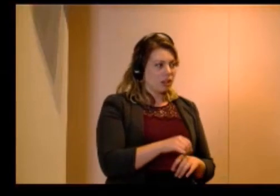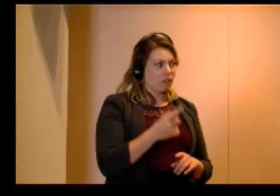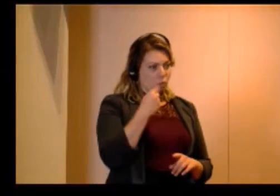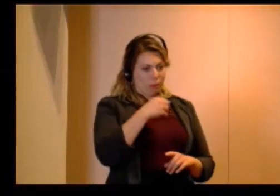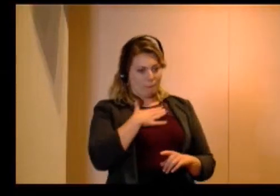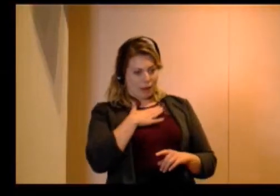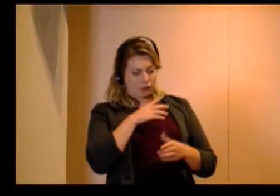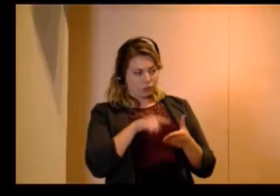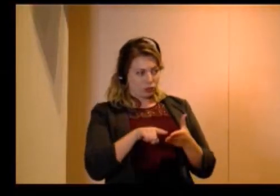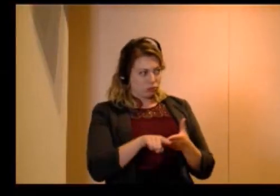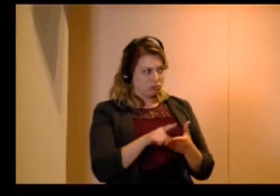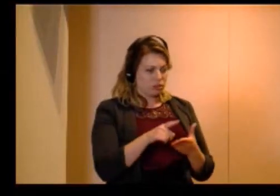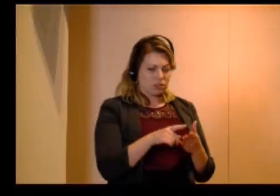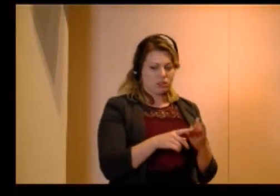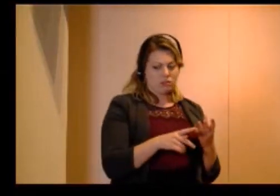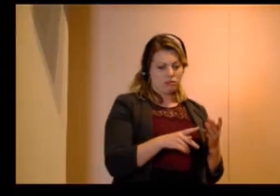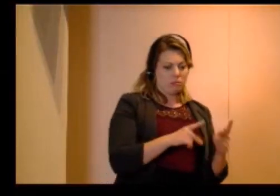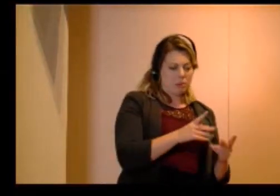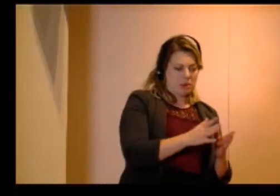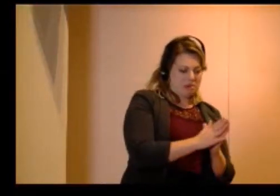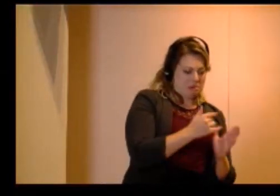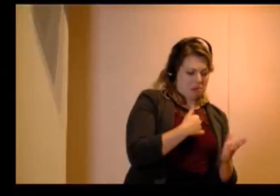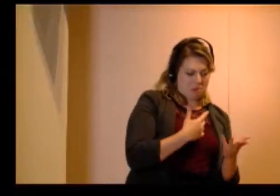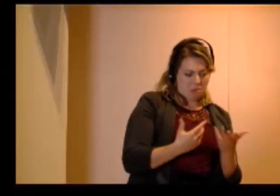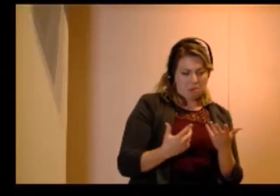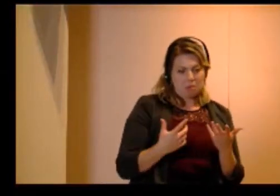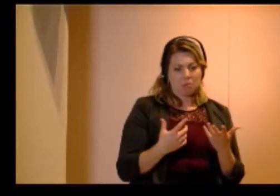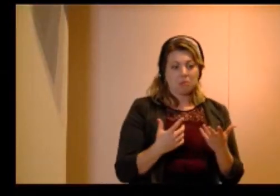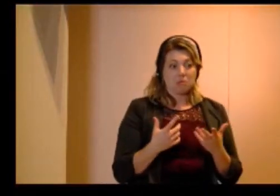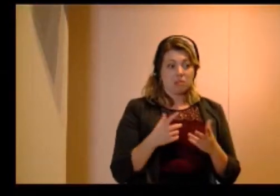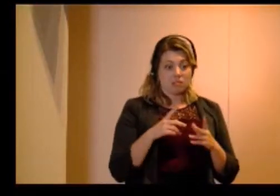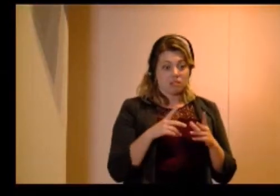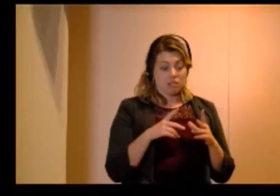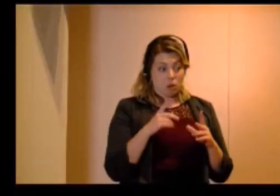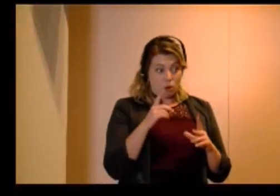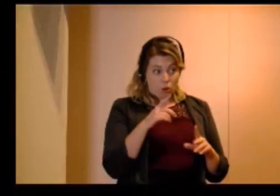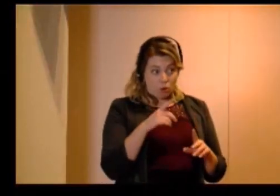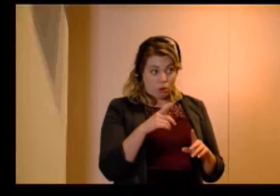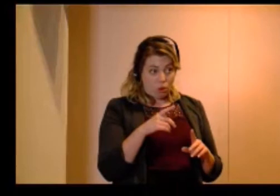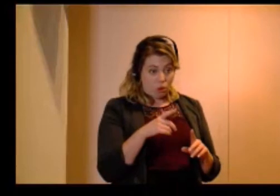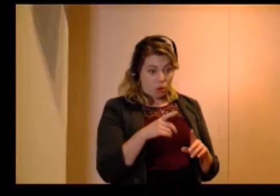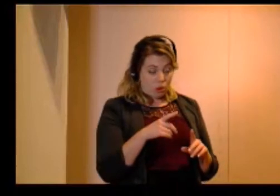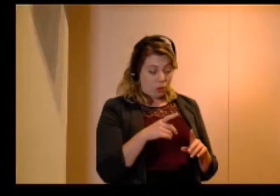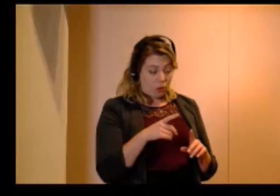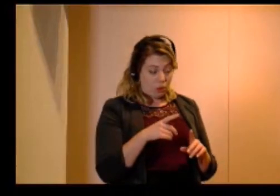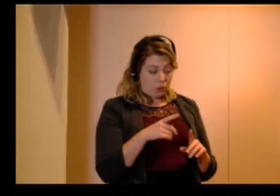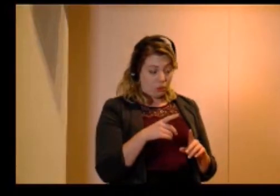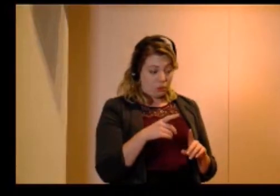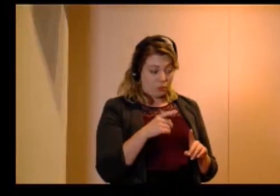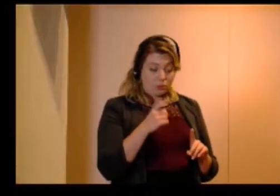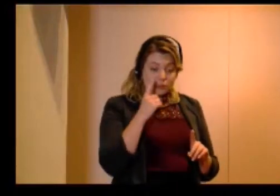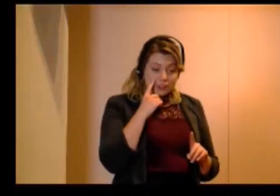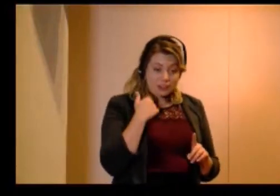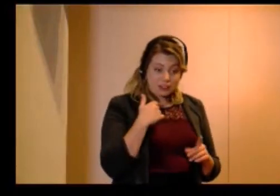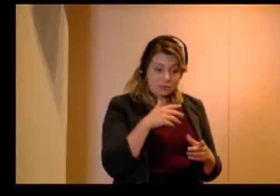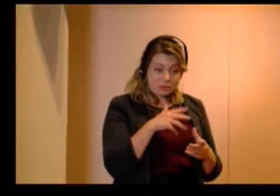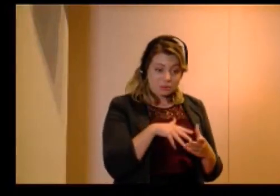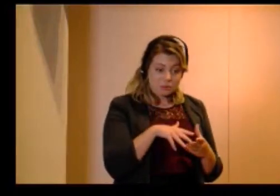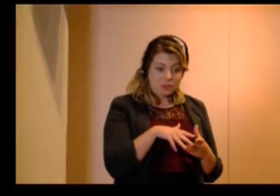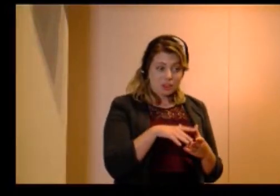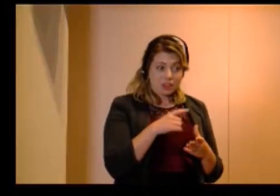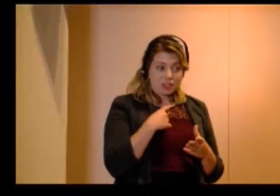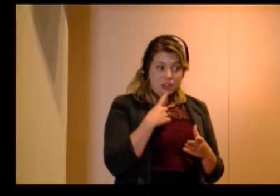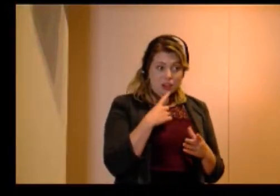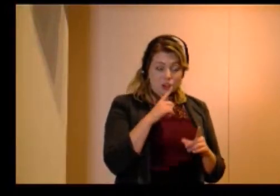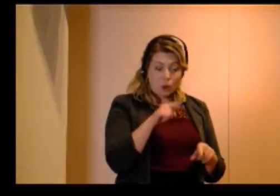or people ask me. So do you think I'm studying air-water transition, right? And say, yeah, go to the Smithsonian, they